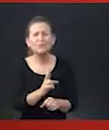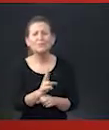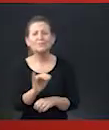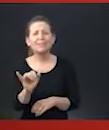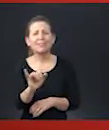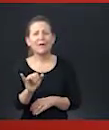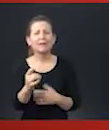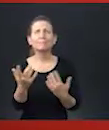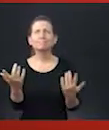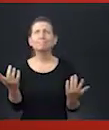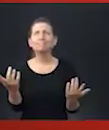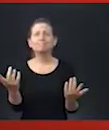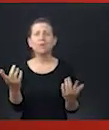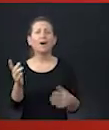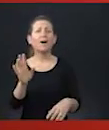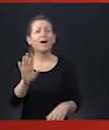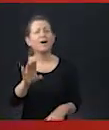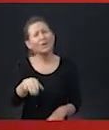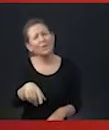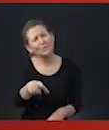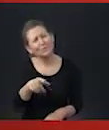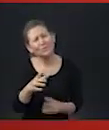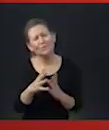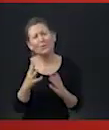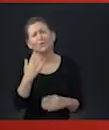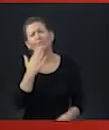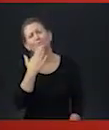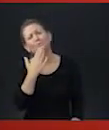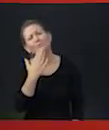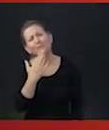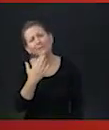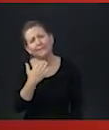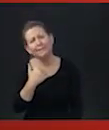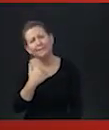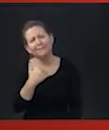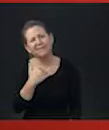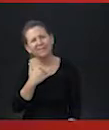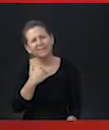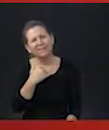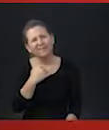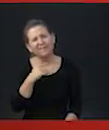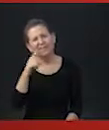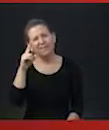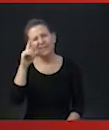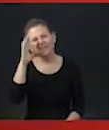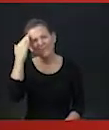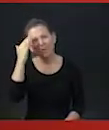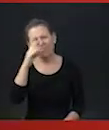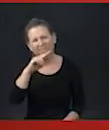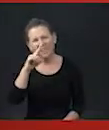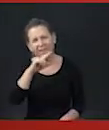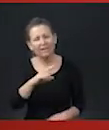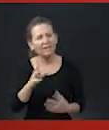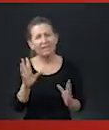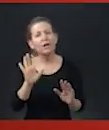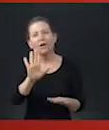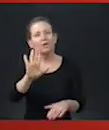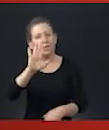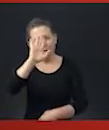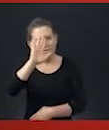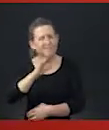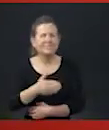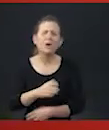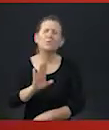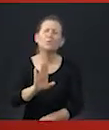like, oh, you're so sweet. Oh, your son is,